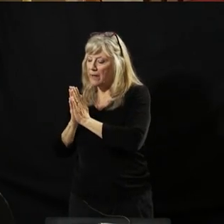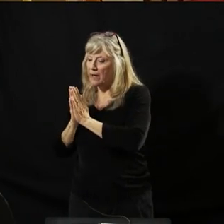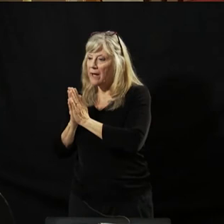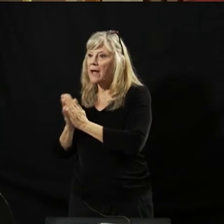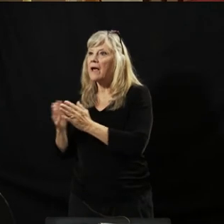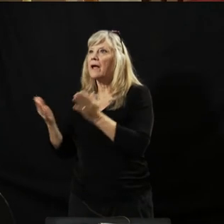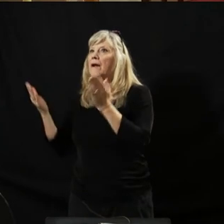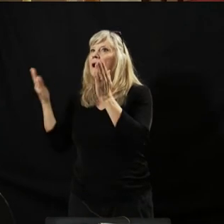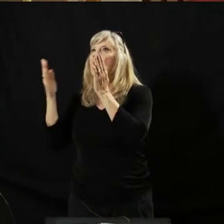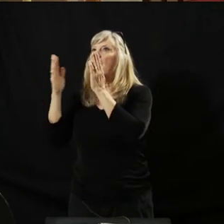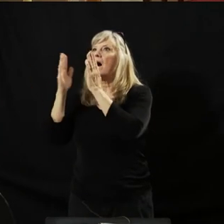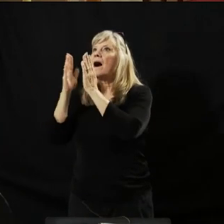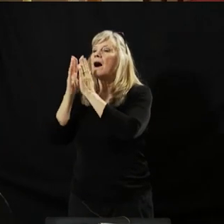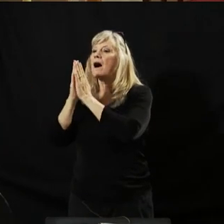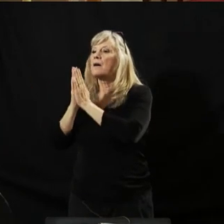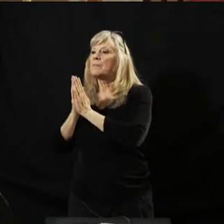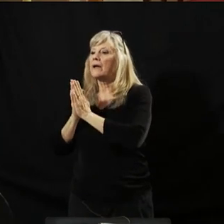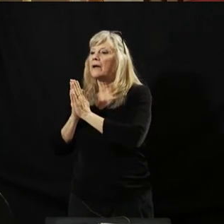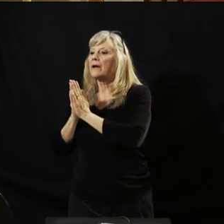amen,